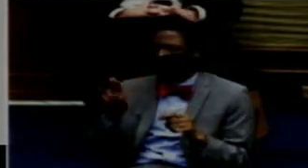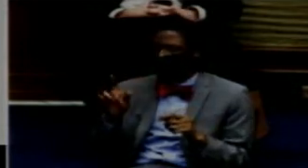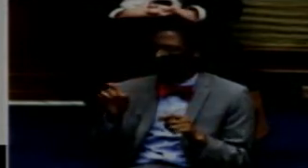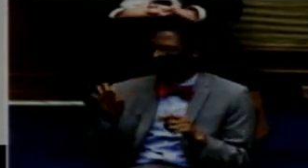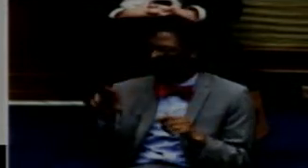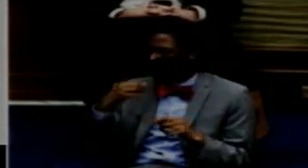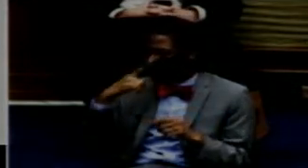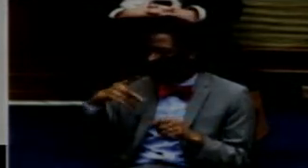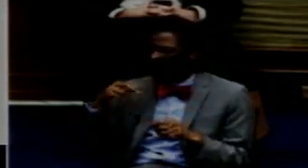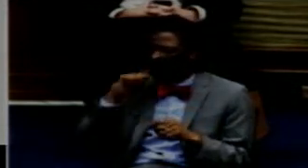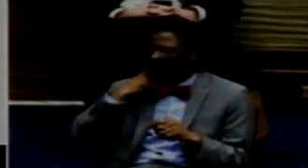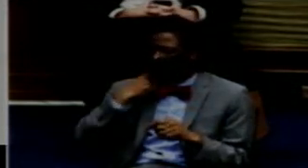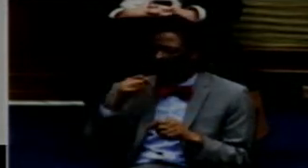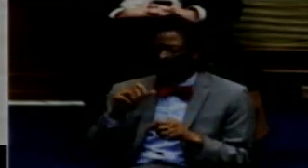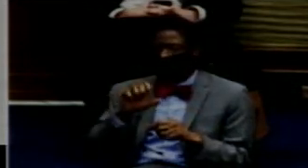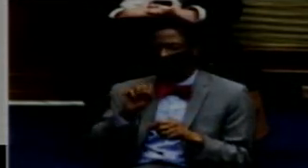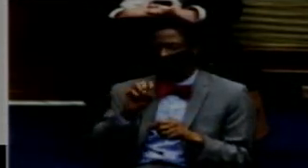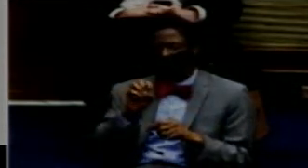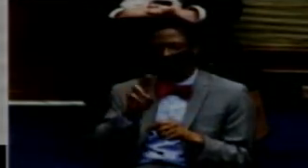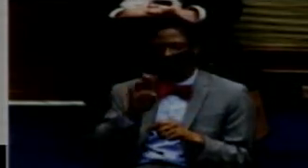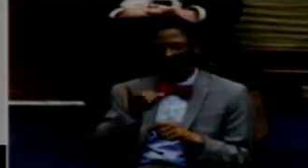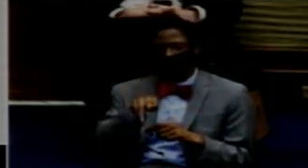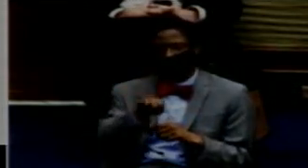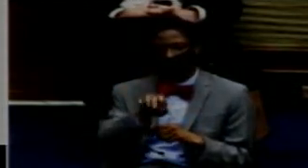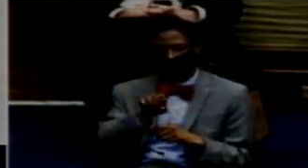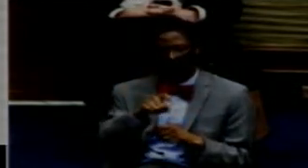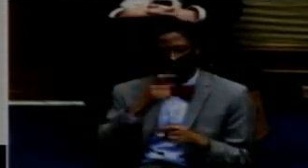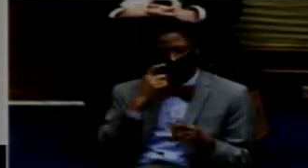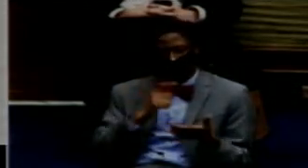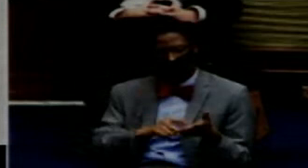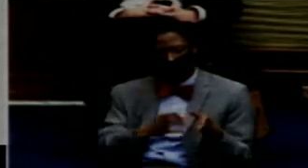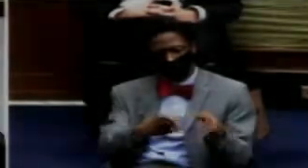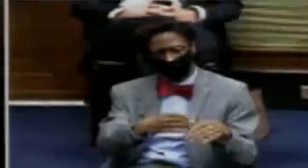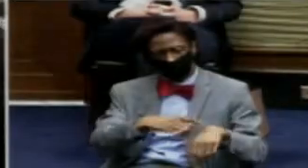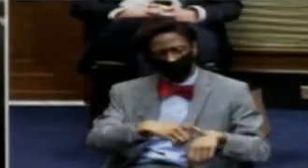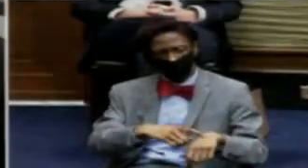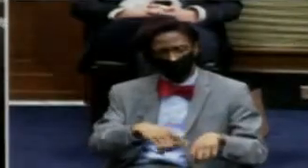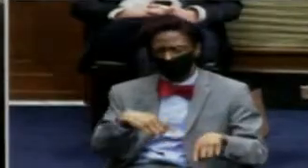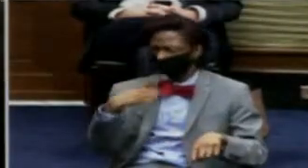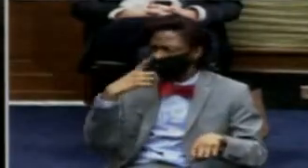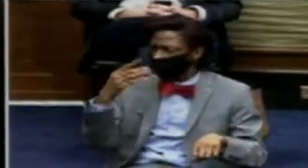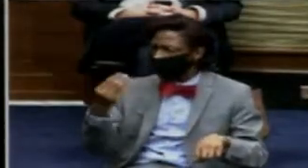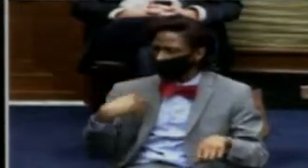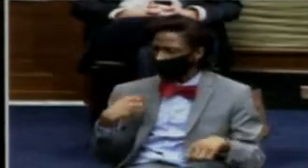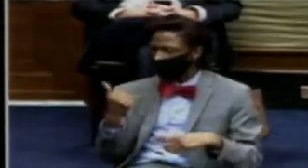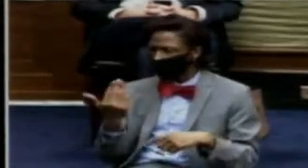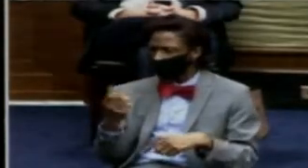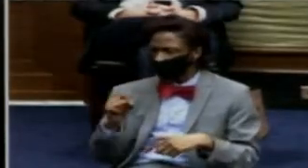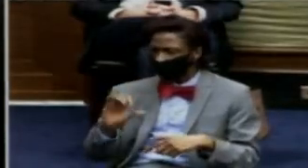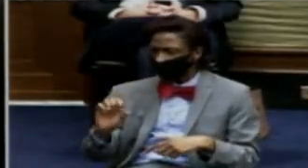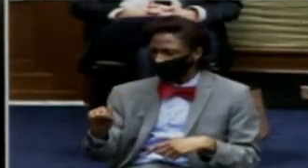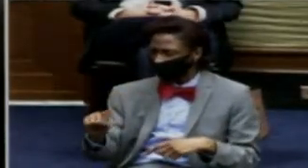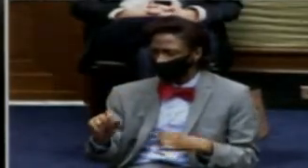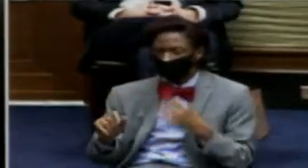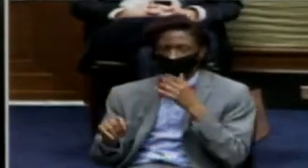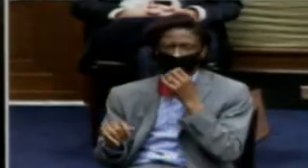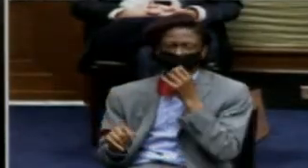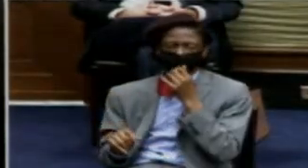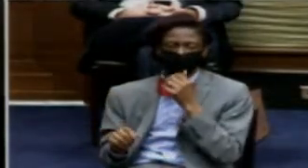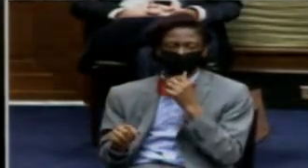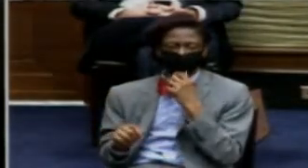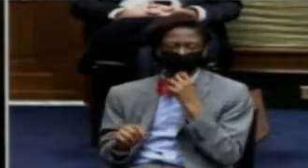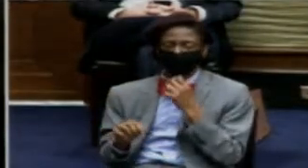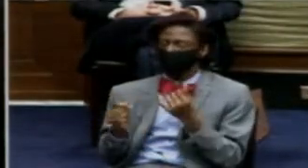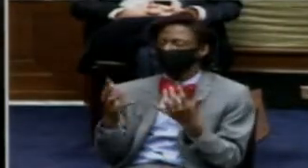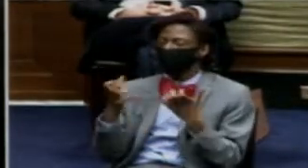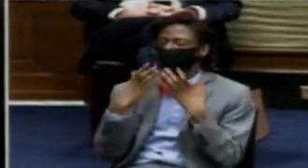Okay. Mr. Sarbanes, you're recognized. Can we give me another 15 seconds, maybe? I appreciate it. Yes, Anyway, I